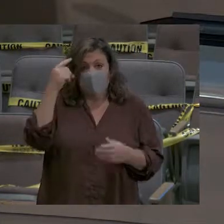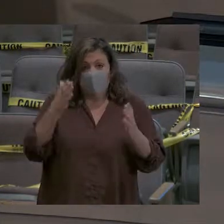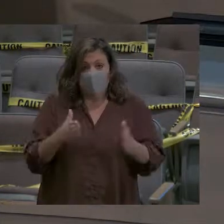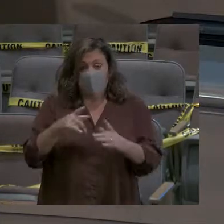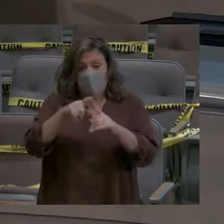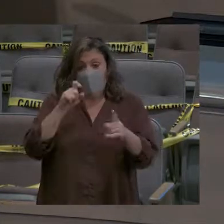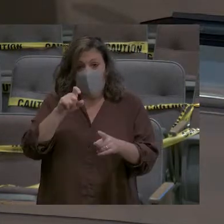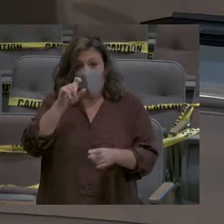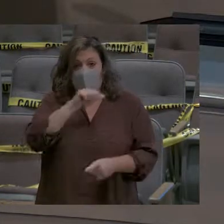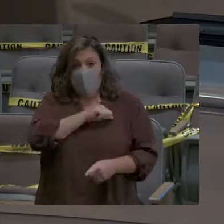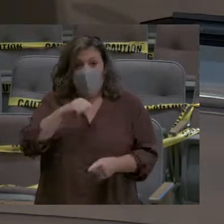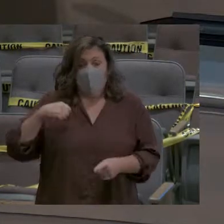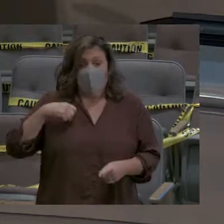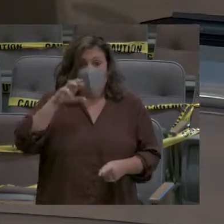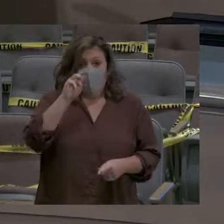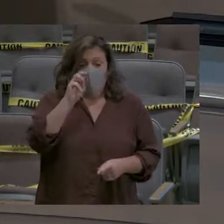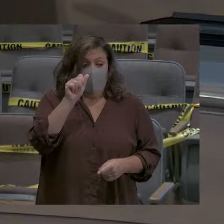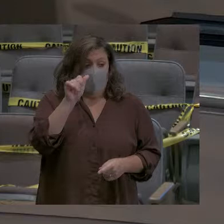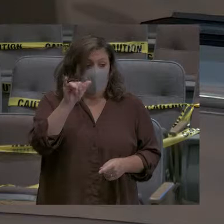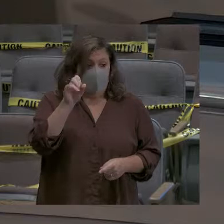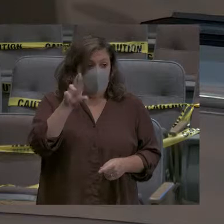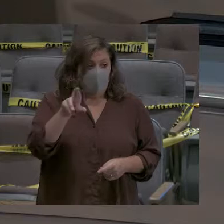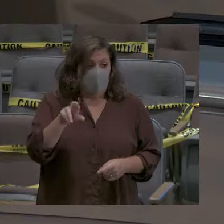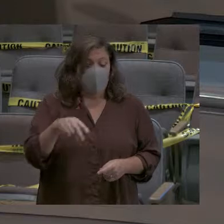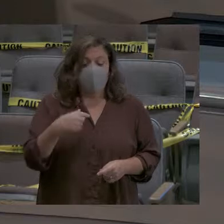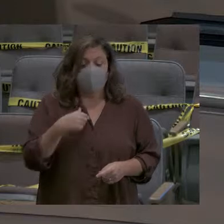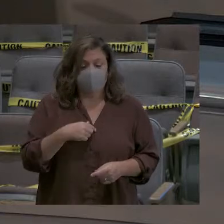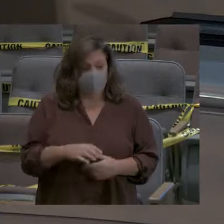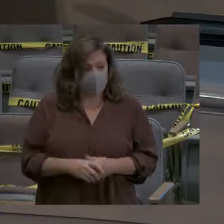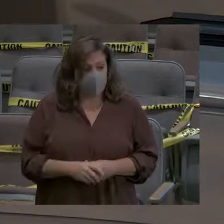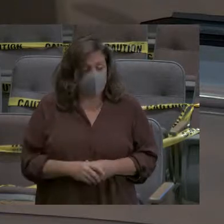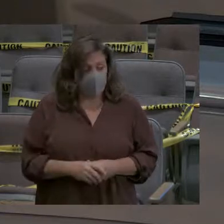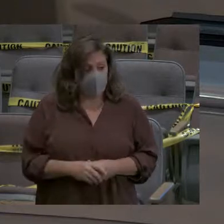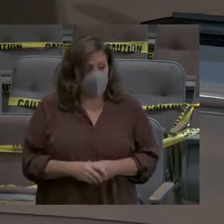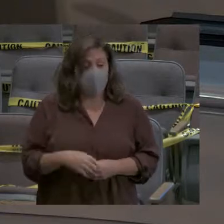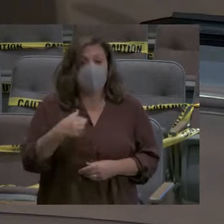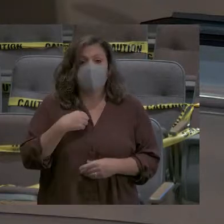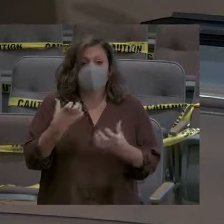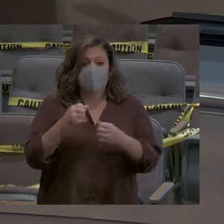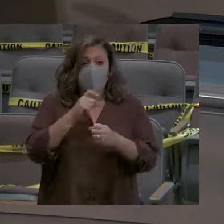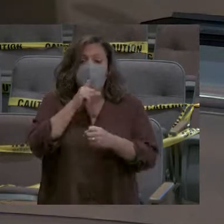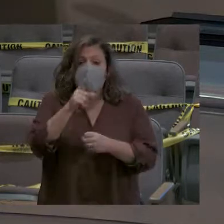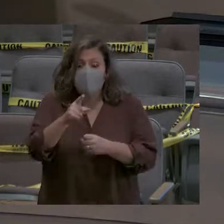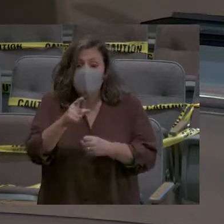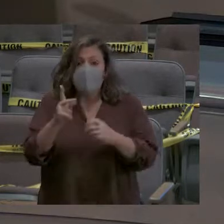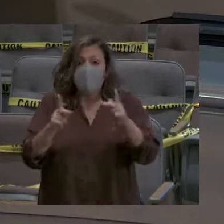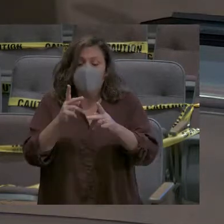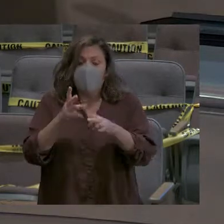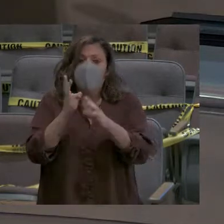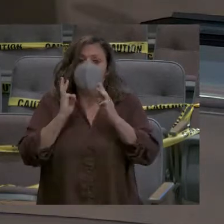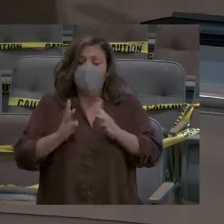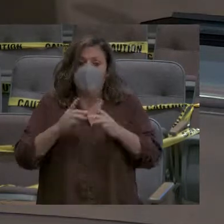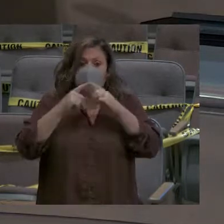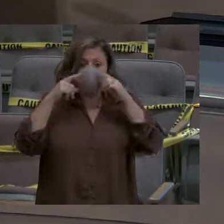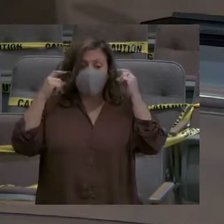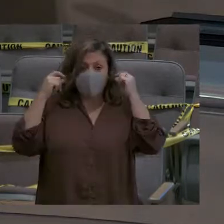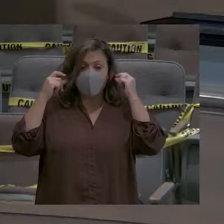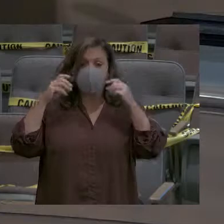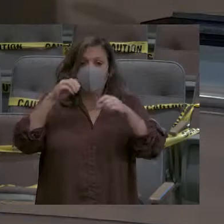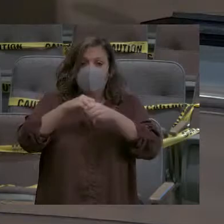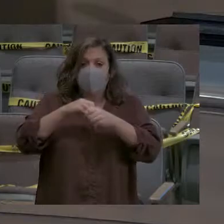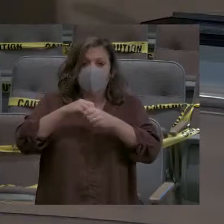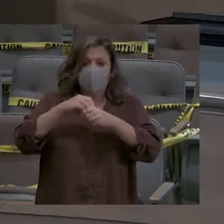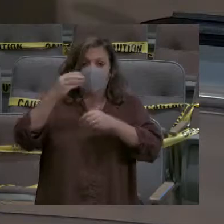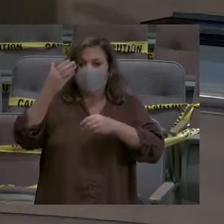And it said that want to make sure that masks are worn out in the public. And so I would like to,